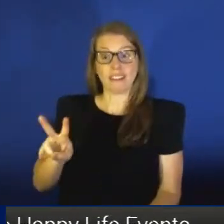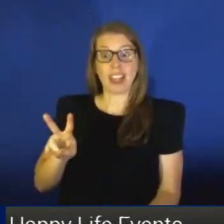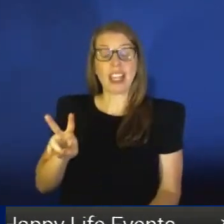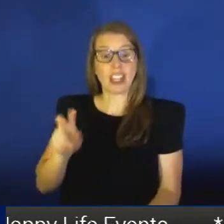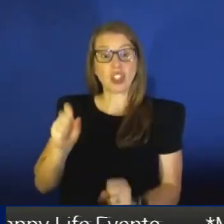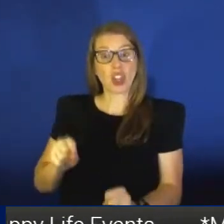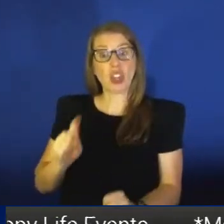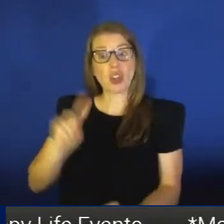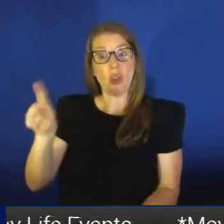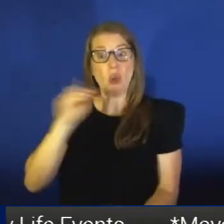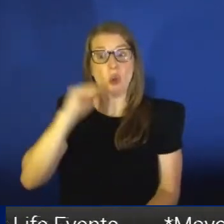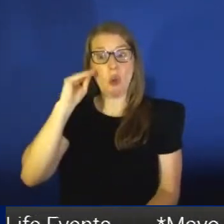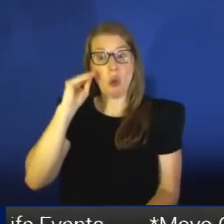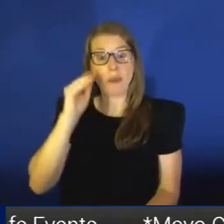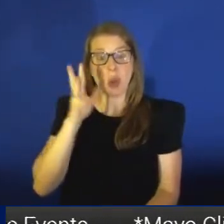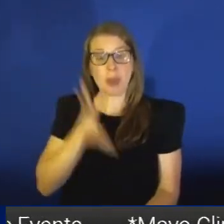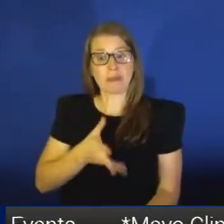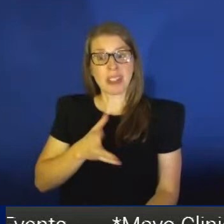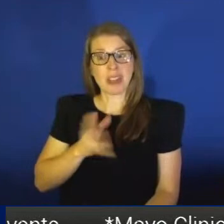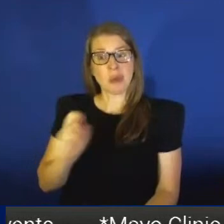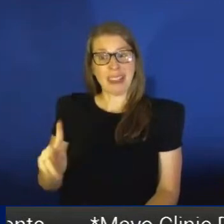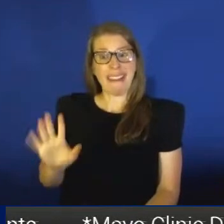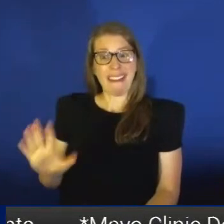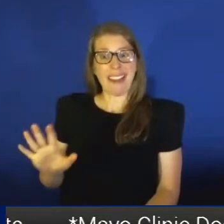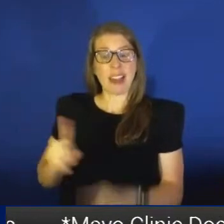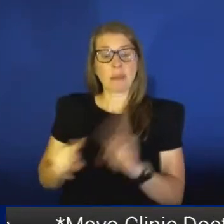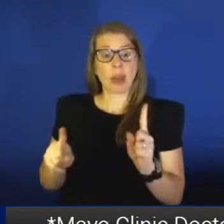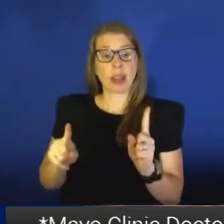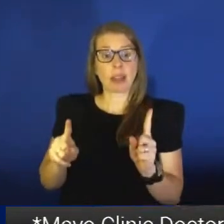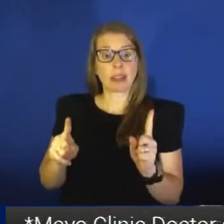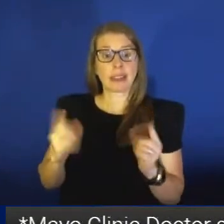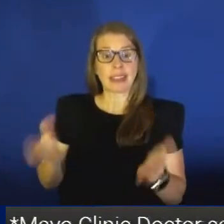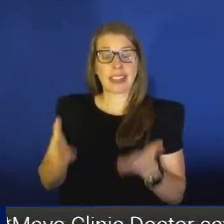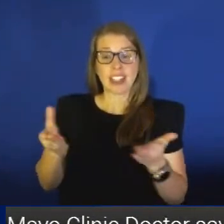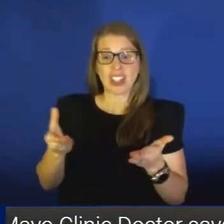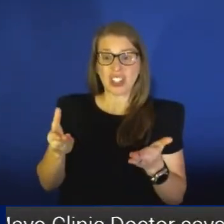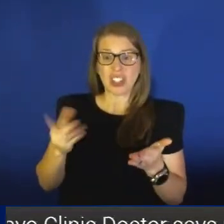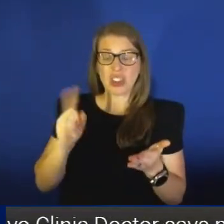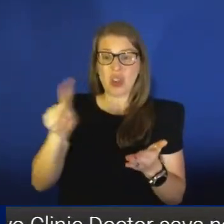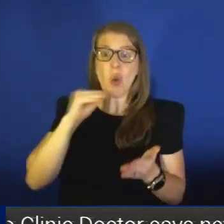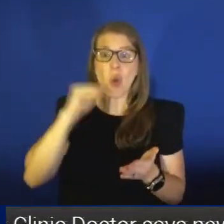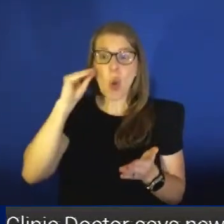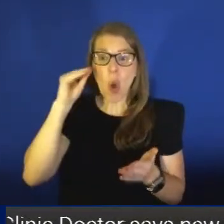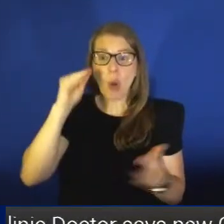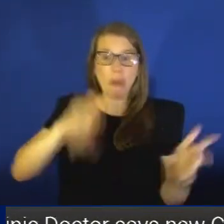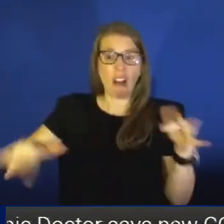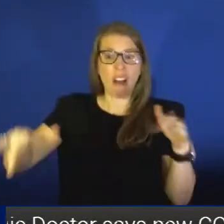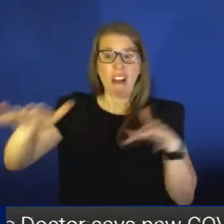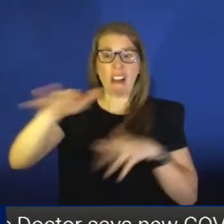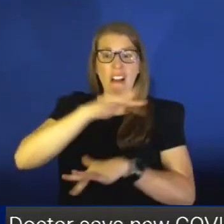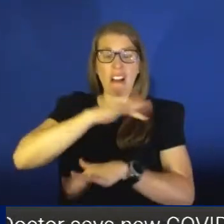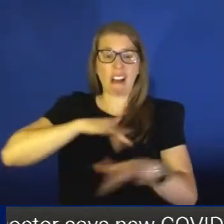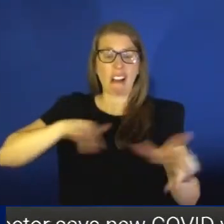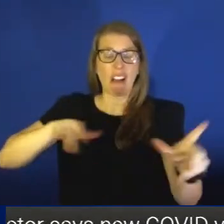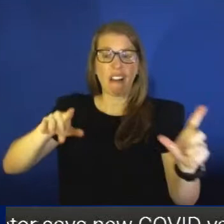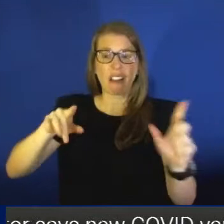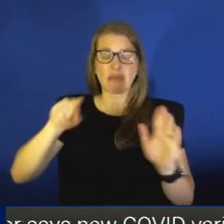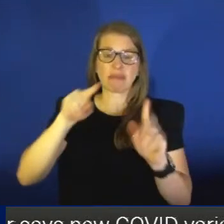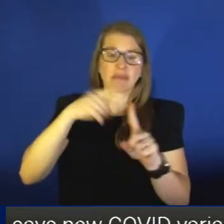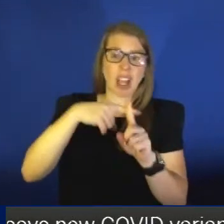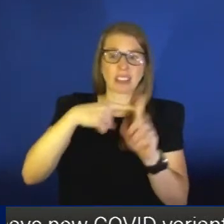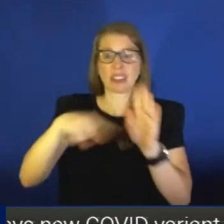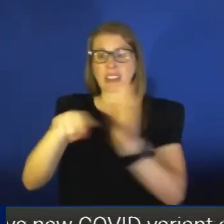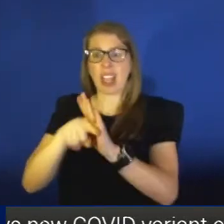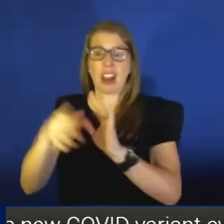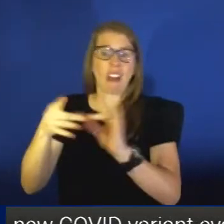you were probably going to be okay. But here you go home, and you're still in it, and you're in all the swirl and all the controversy. So I think for our nurses, especially